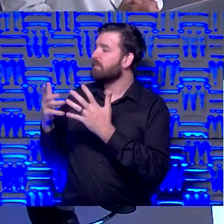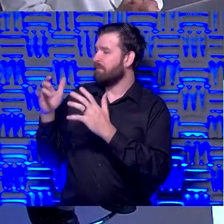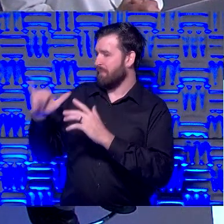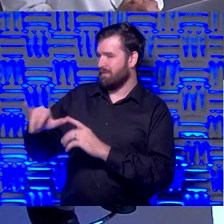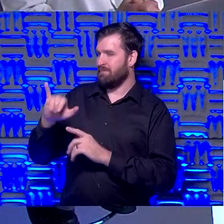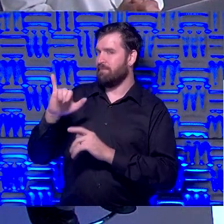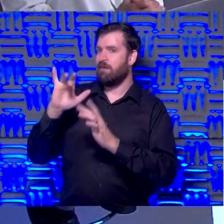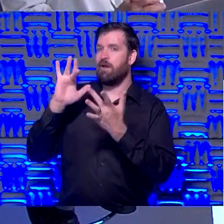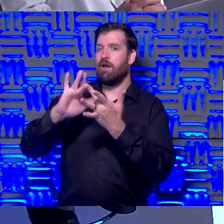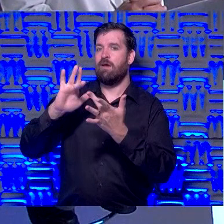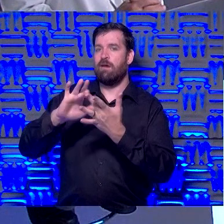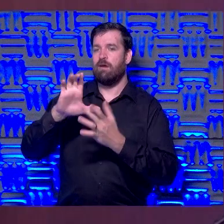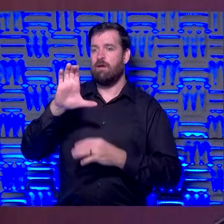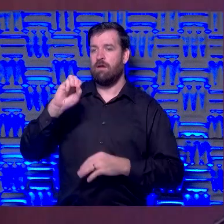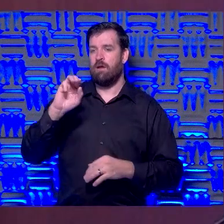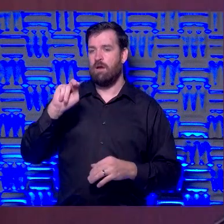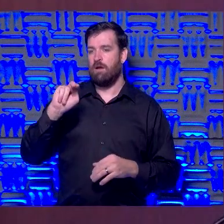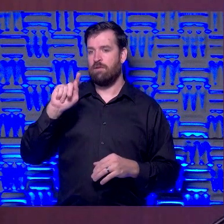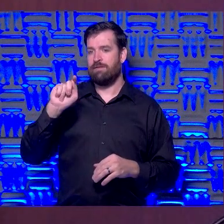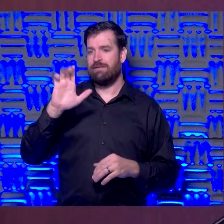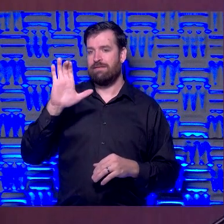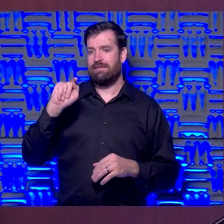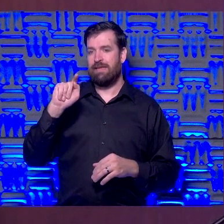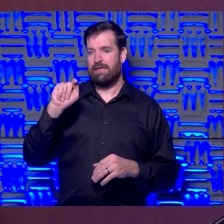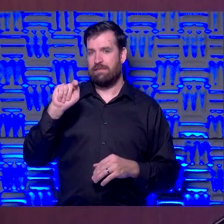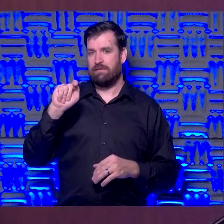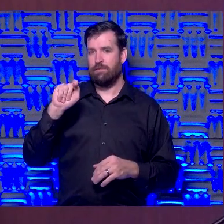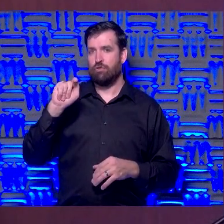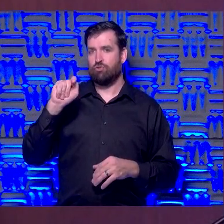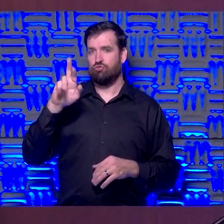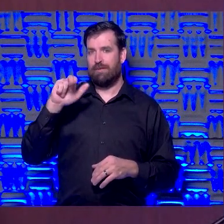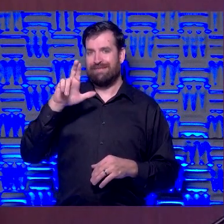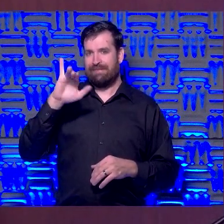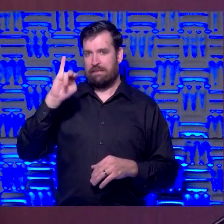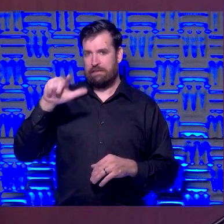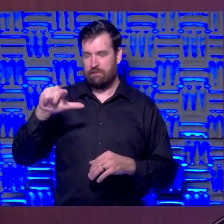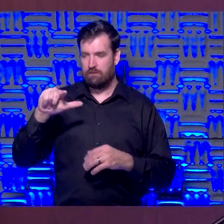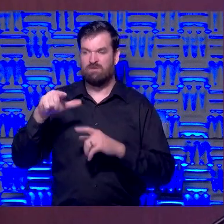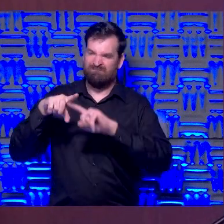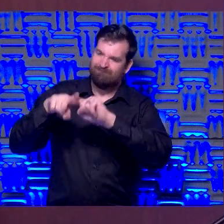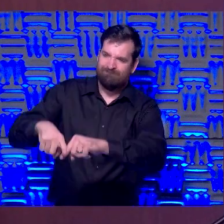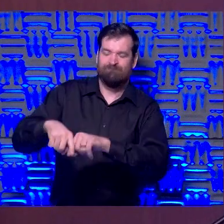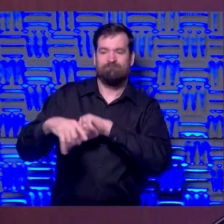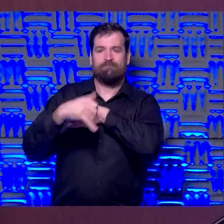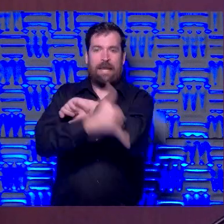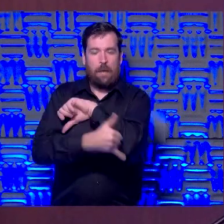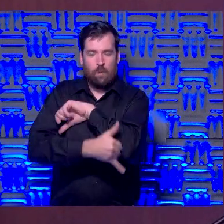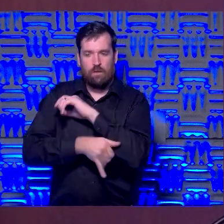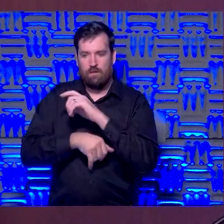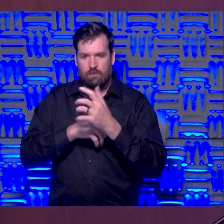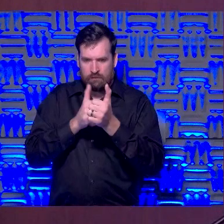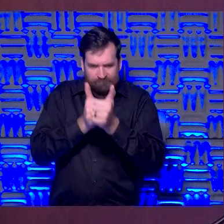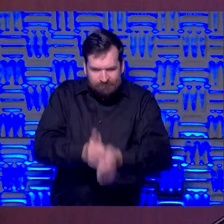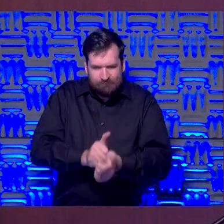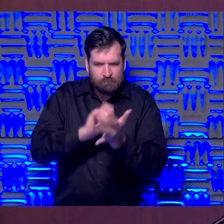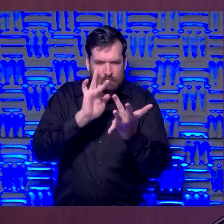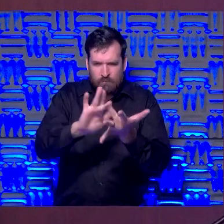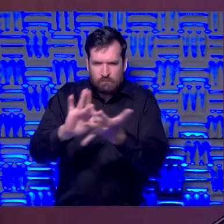tracing elements of that we're going to be working and relying largely on the county to help us with that. And then